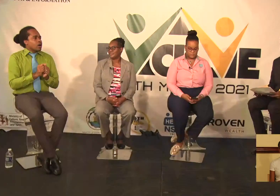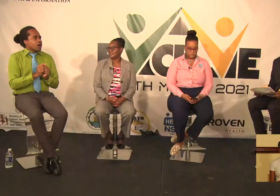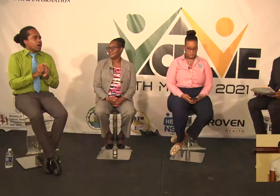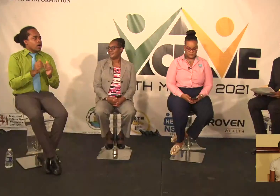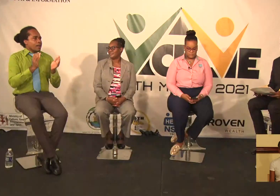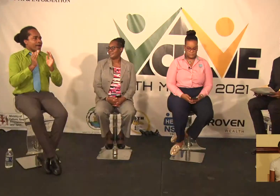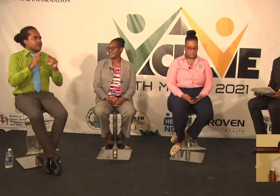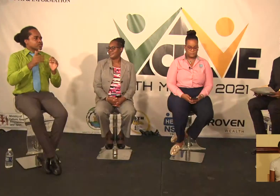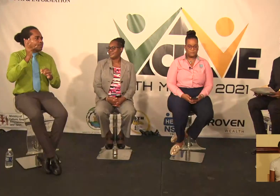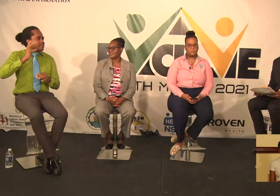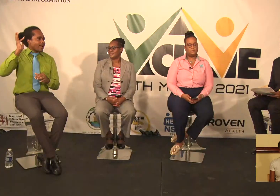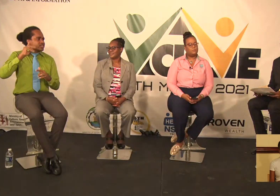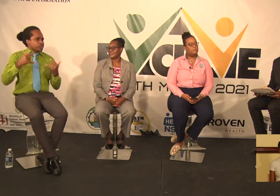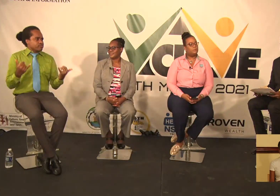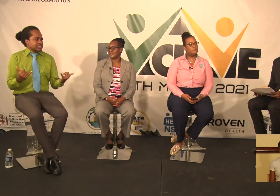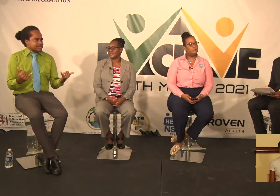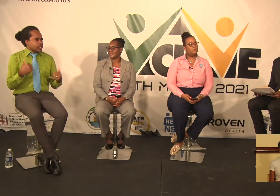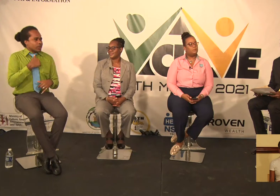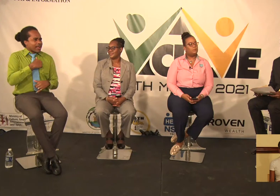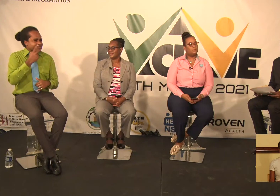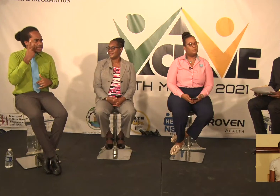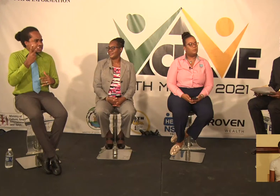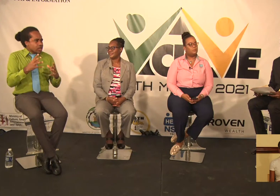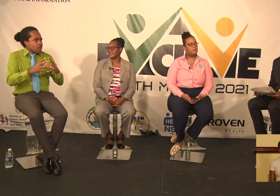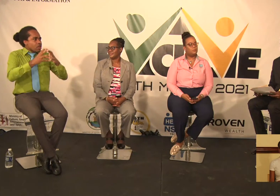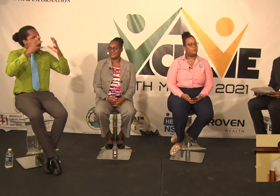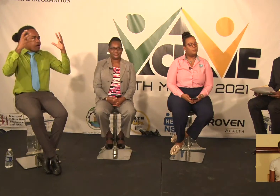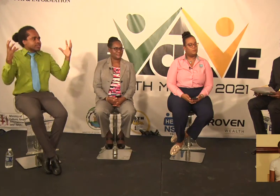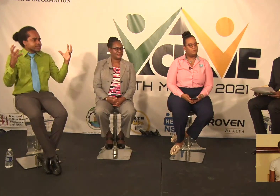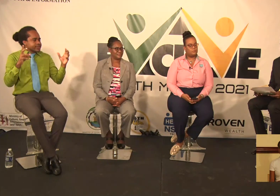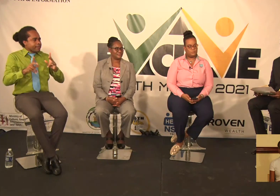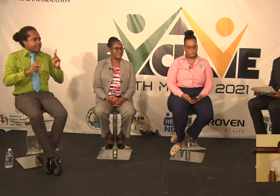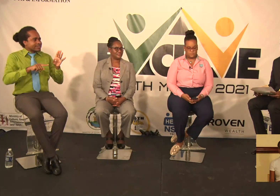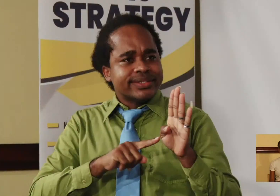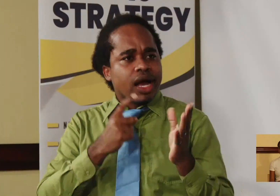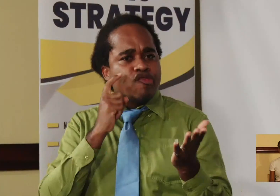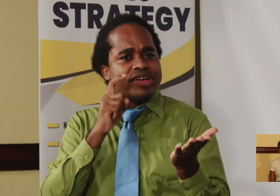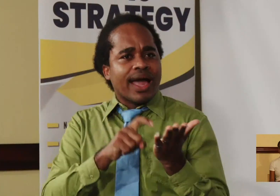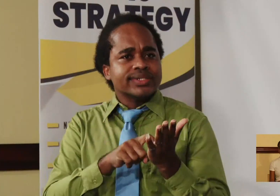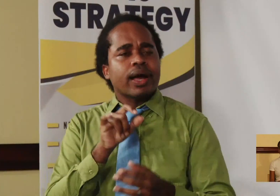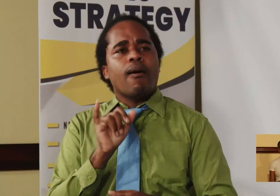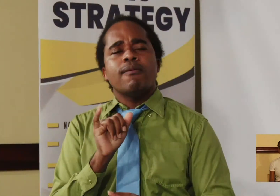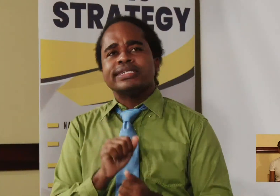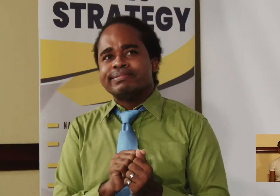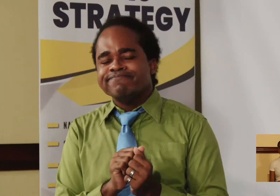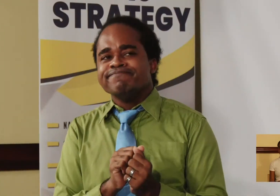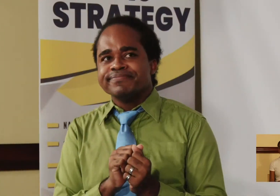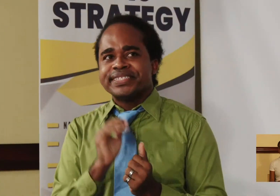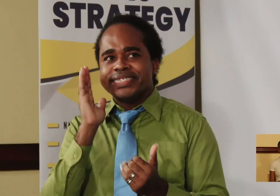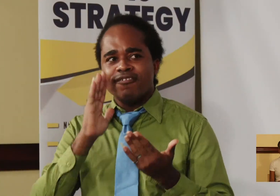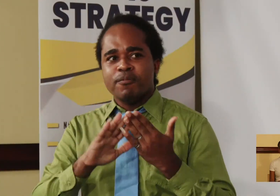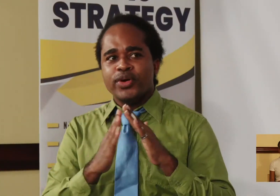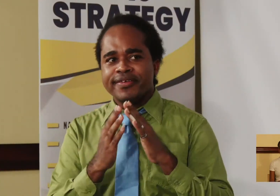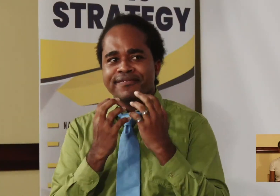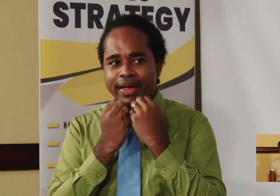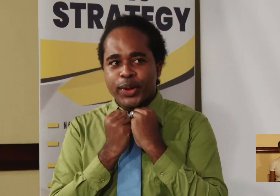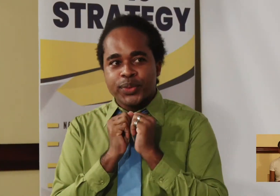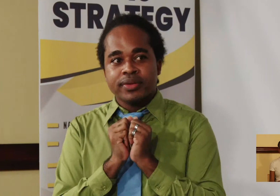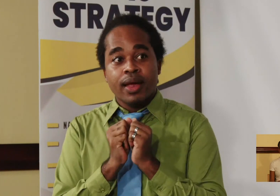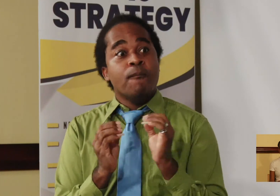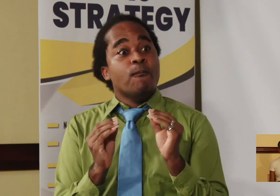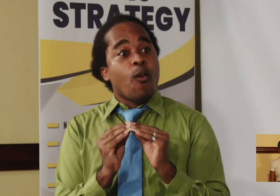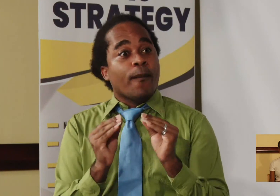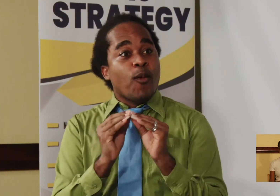and job opportunity. So right now we have seen a lot of people who are starting to realize, say, oh, okay, the